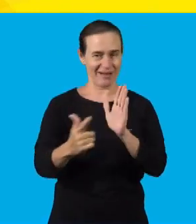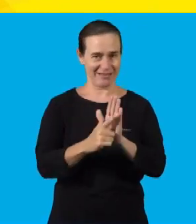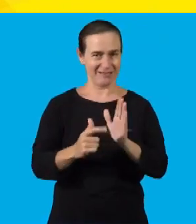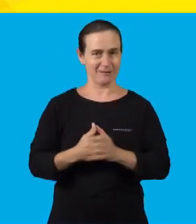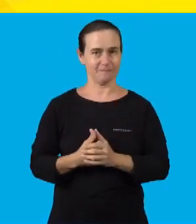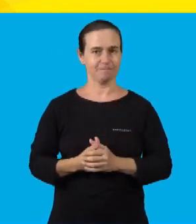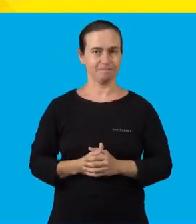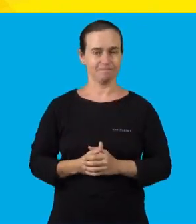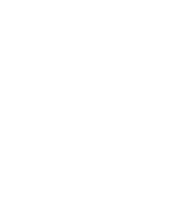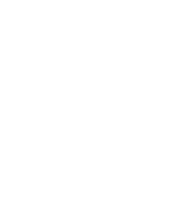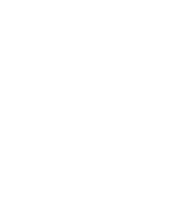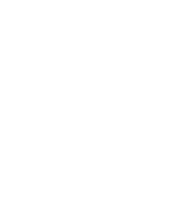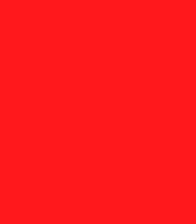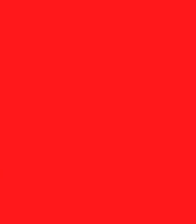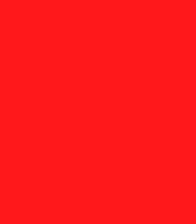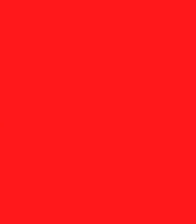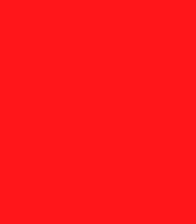of our lesson.